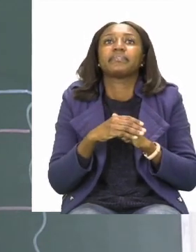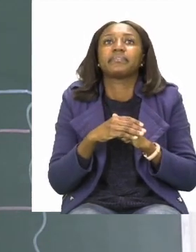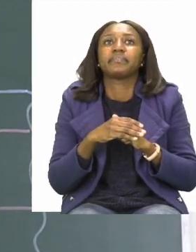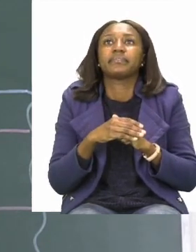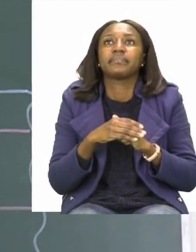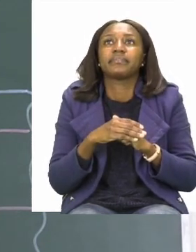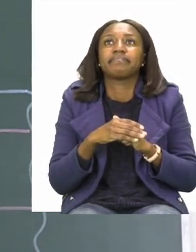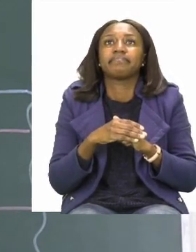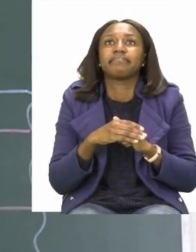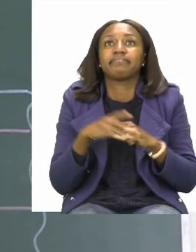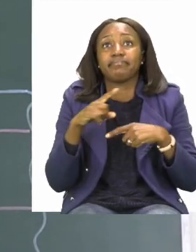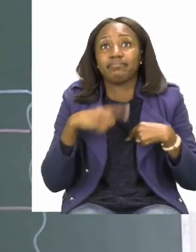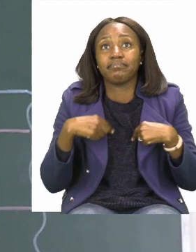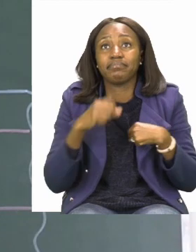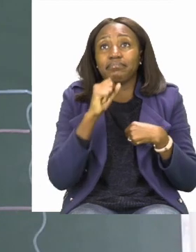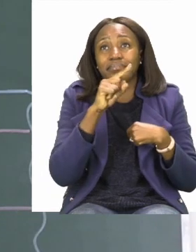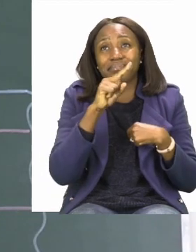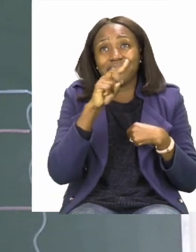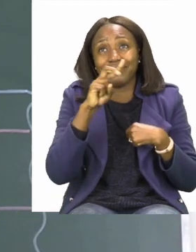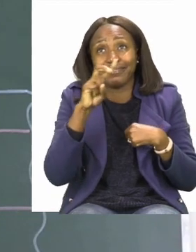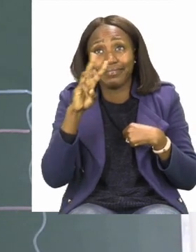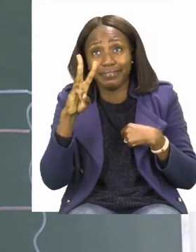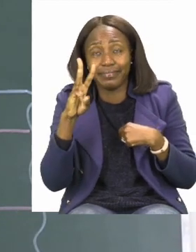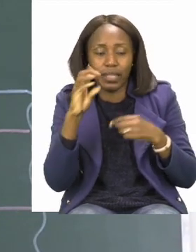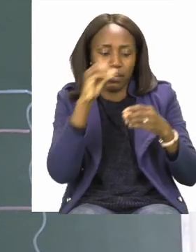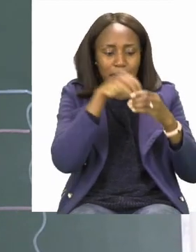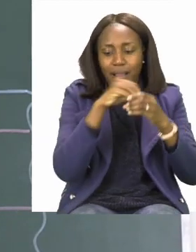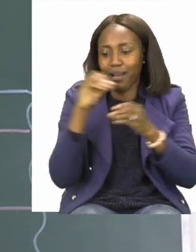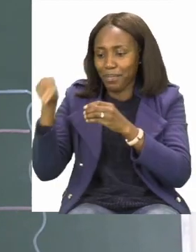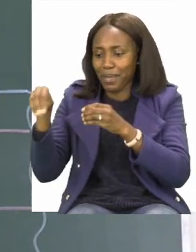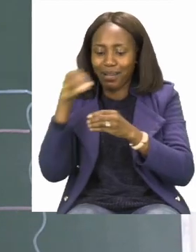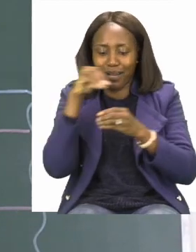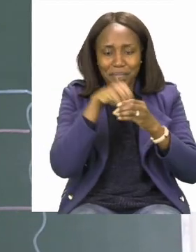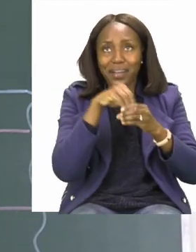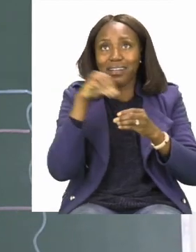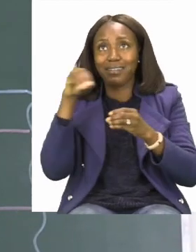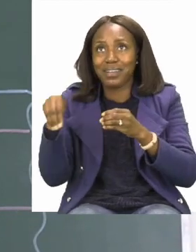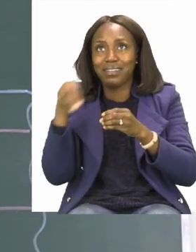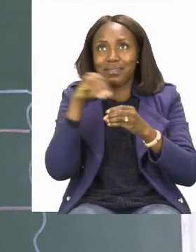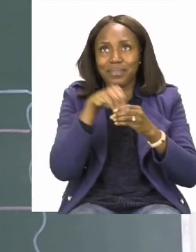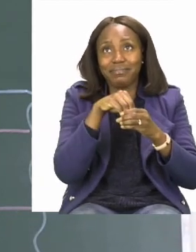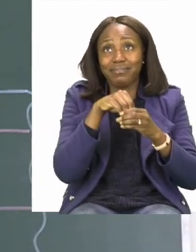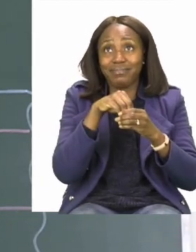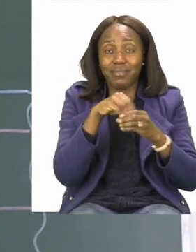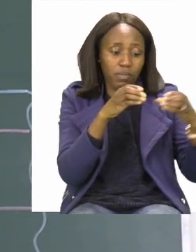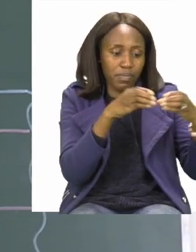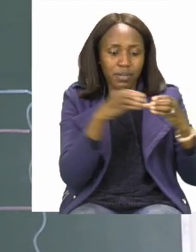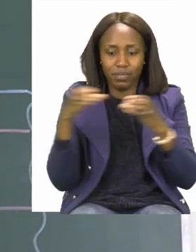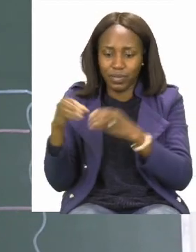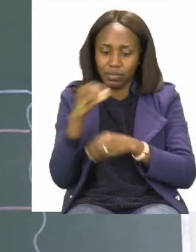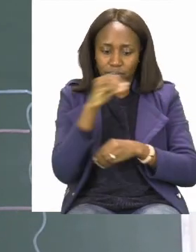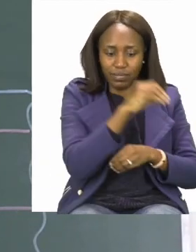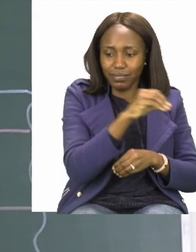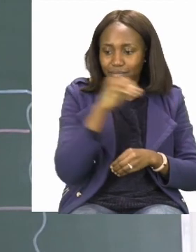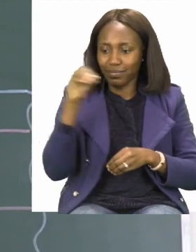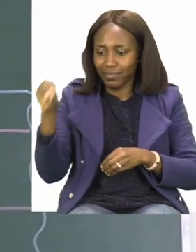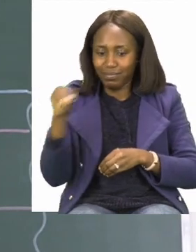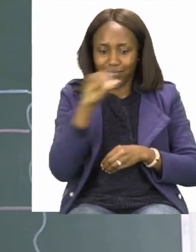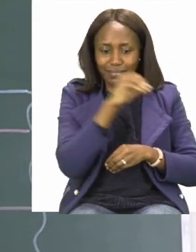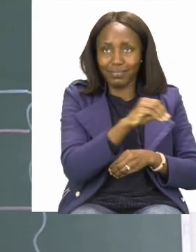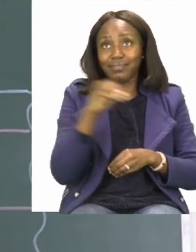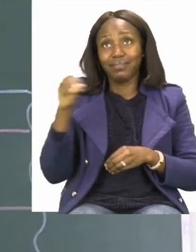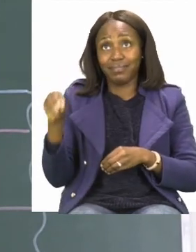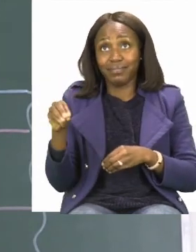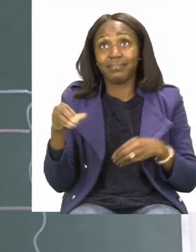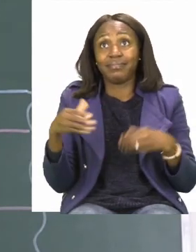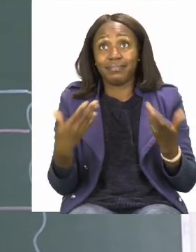the 20 and give one set 1 and another set 1. So